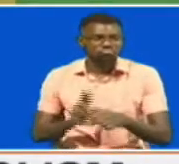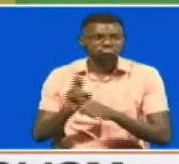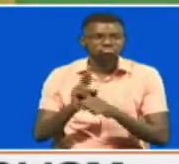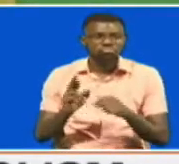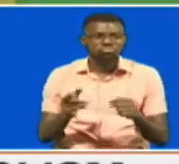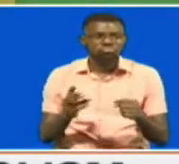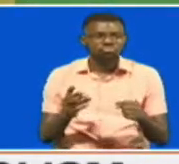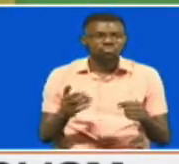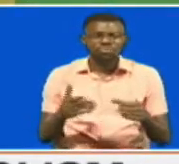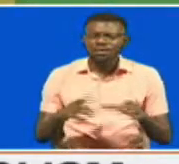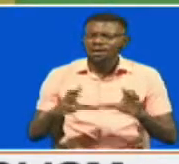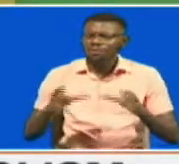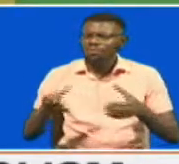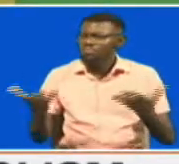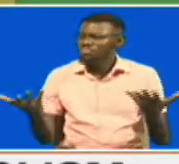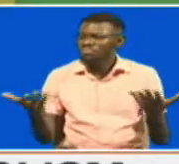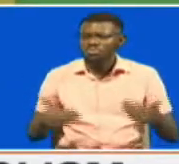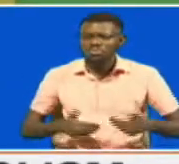entire generation.